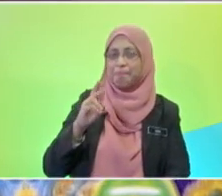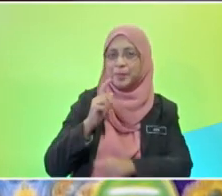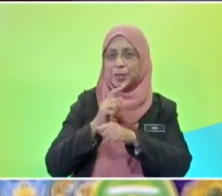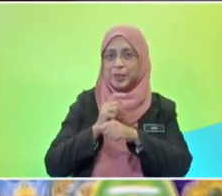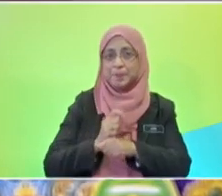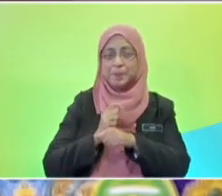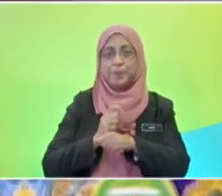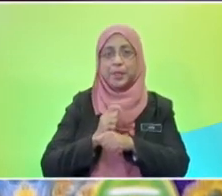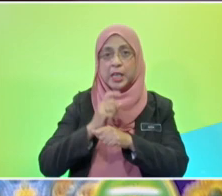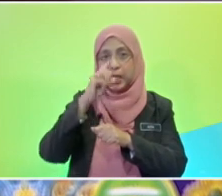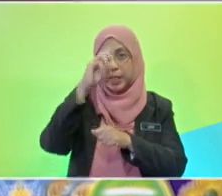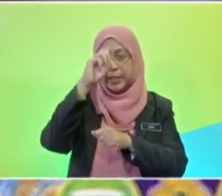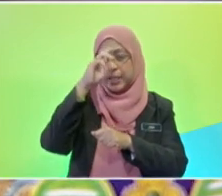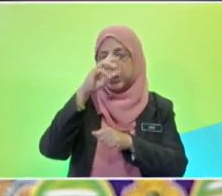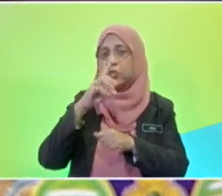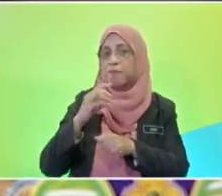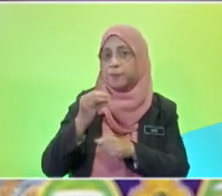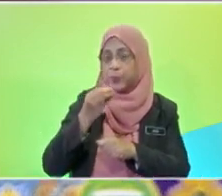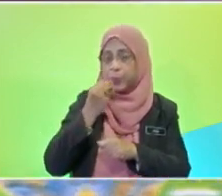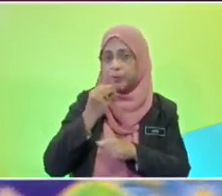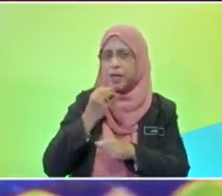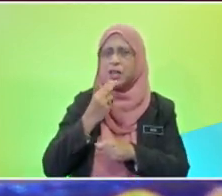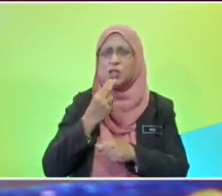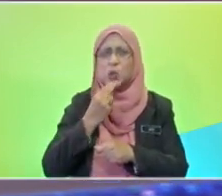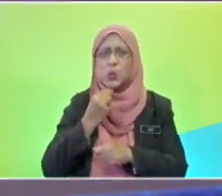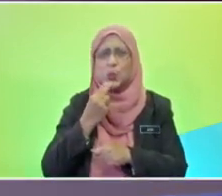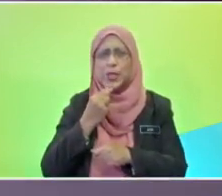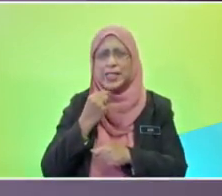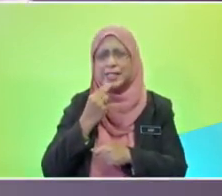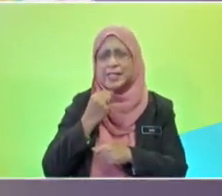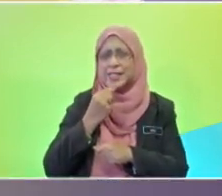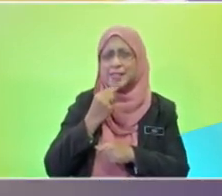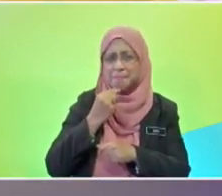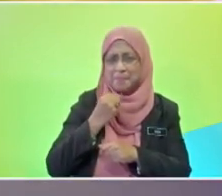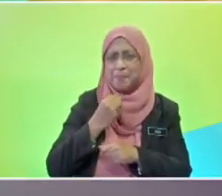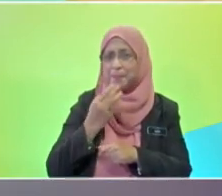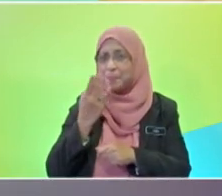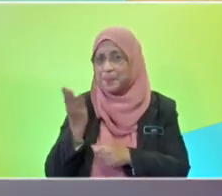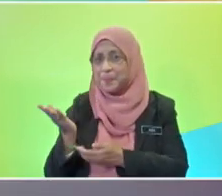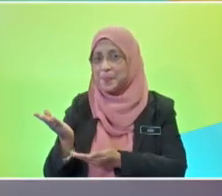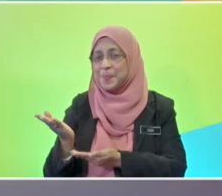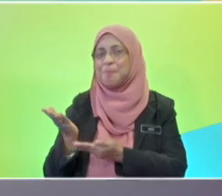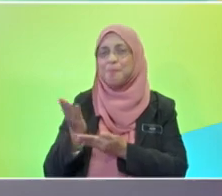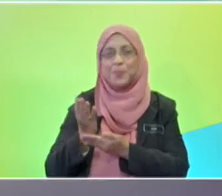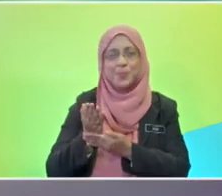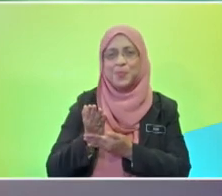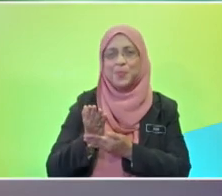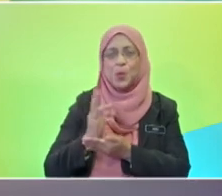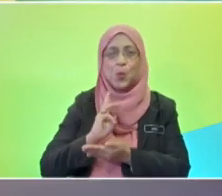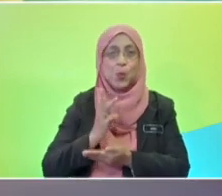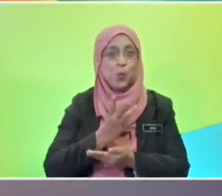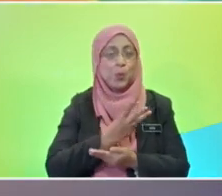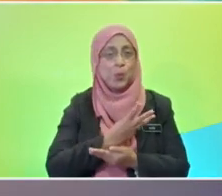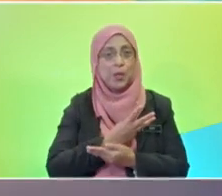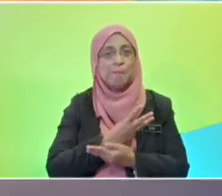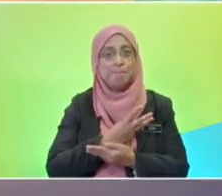Indian dish. And we have some sweets and snacks for Deepavali. Yes, wow. We have few types